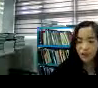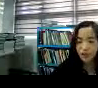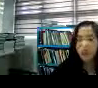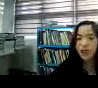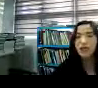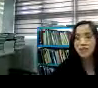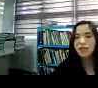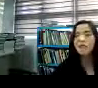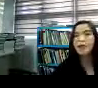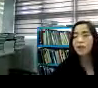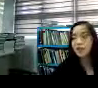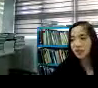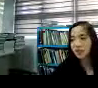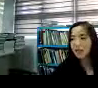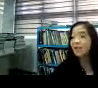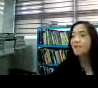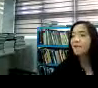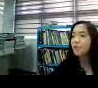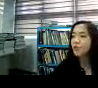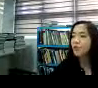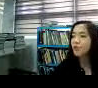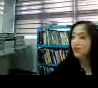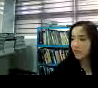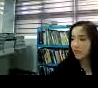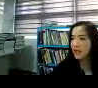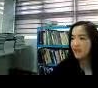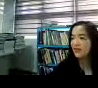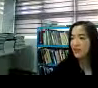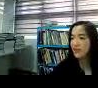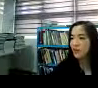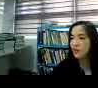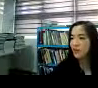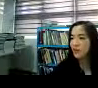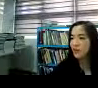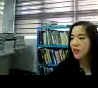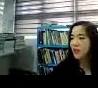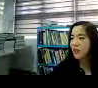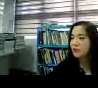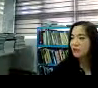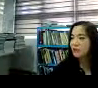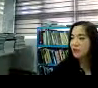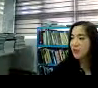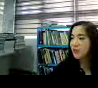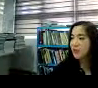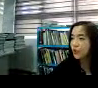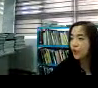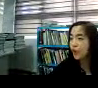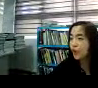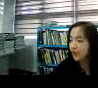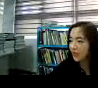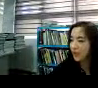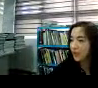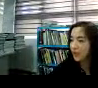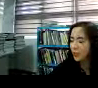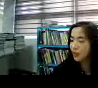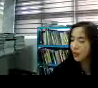online na po siya, isi-send po namin yung link ng material. Okay po? And to